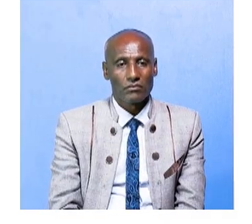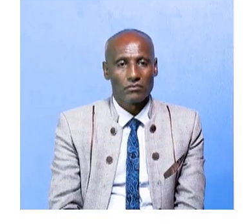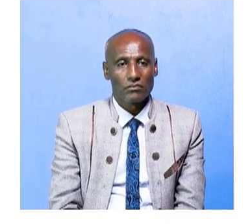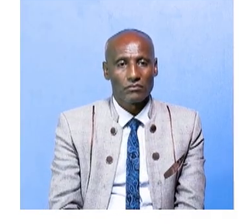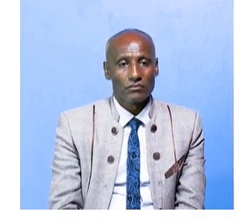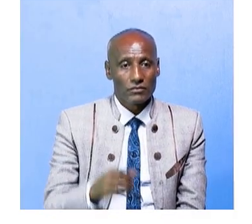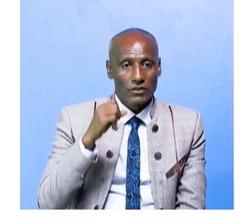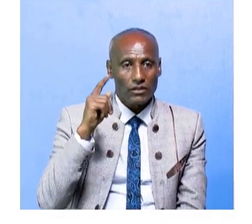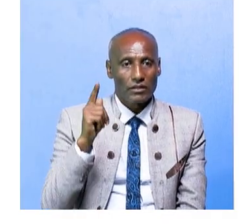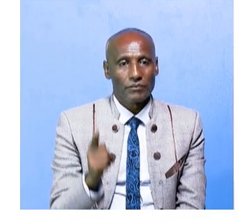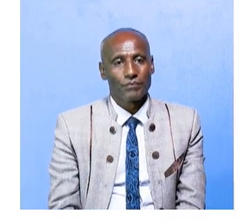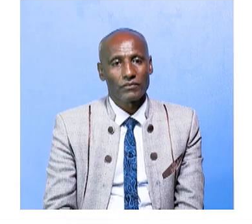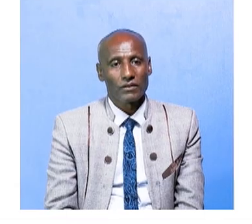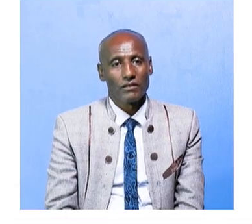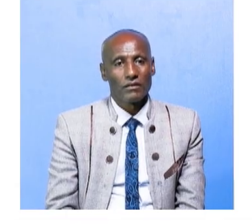Okay.